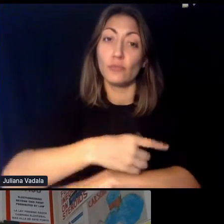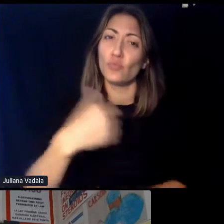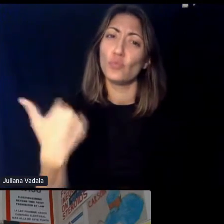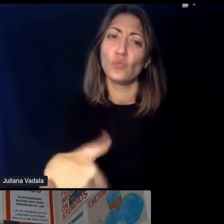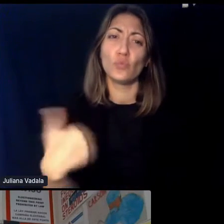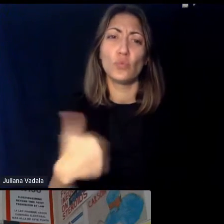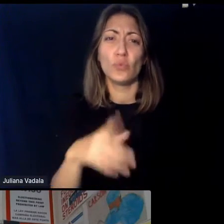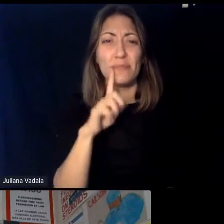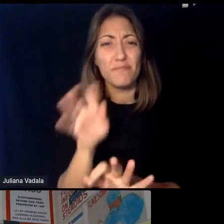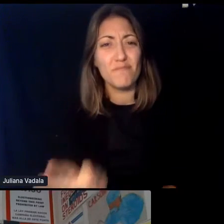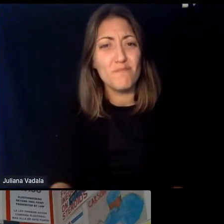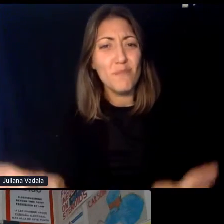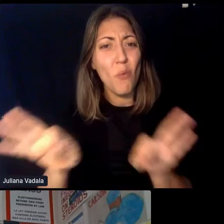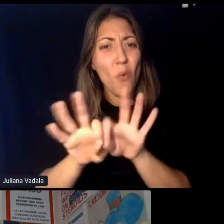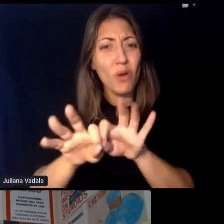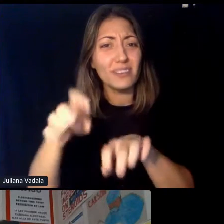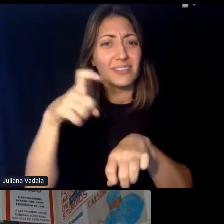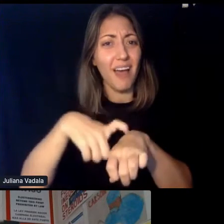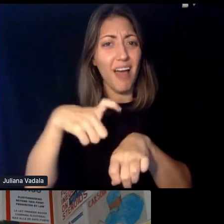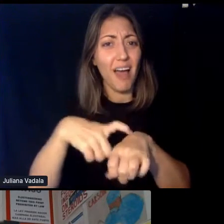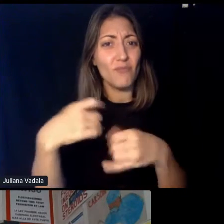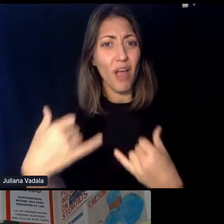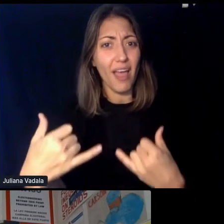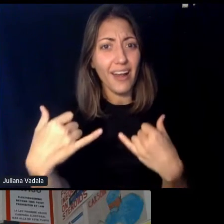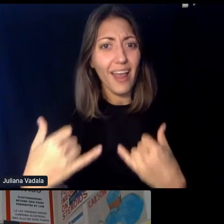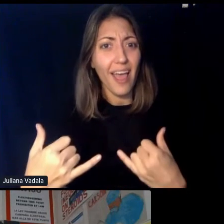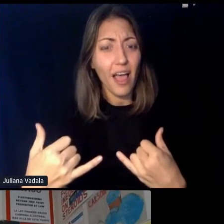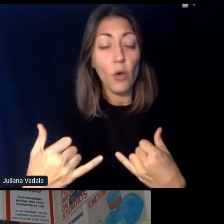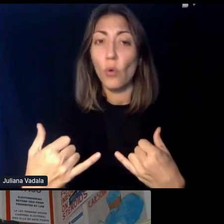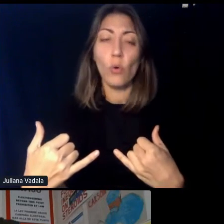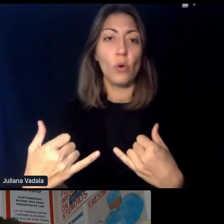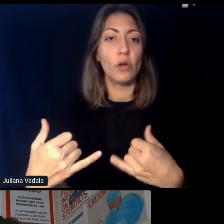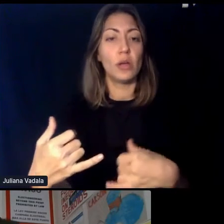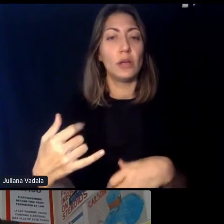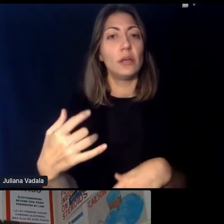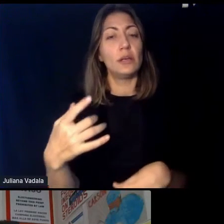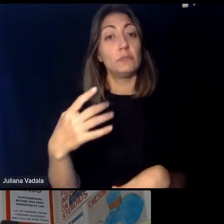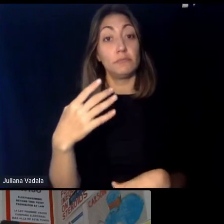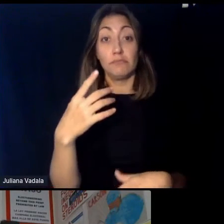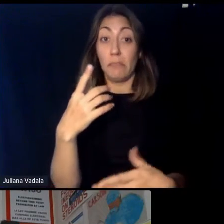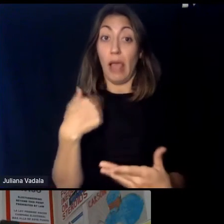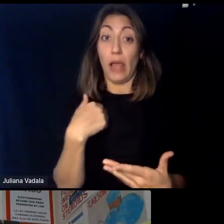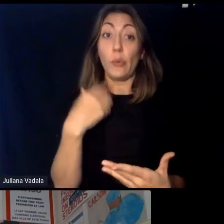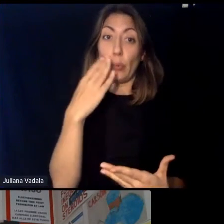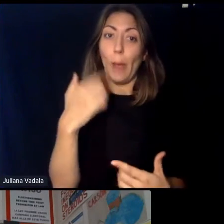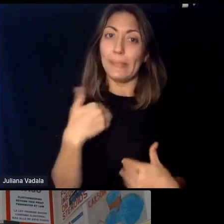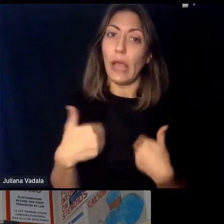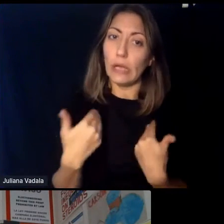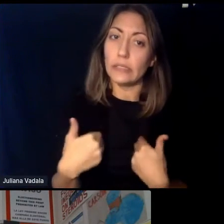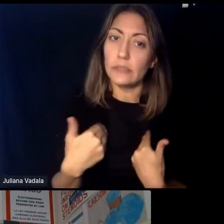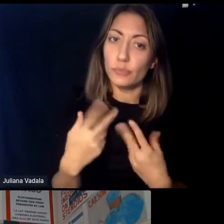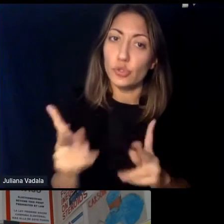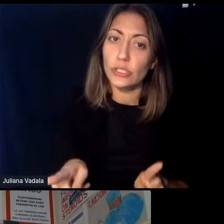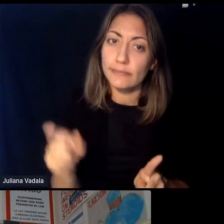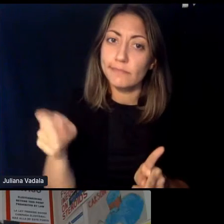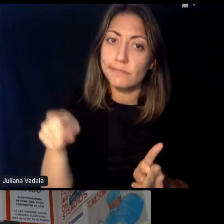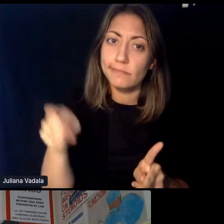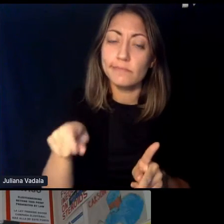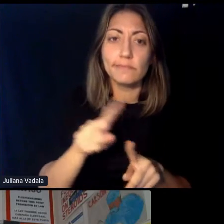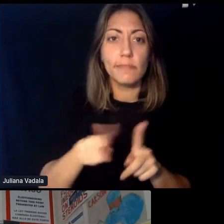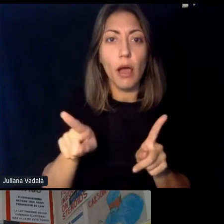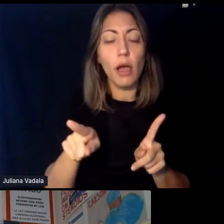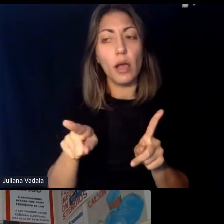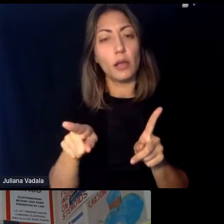so far, but this moment feels really heavy and in a scary way that I really just haven't experienced